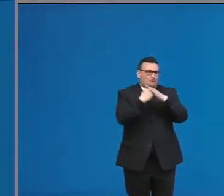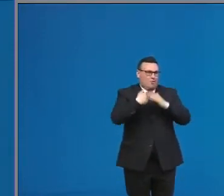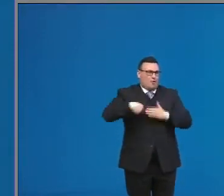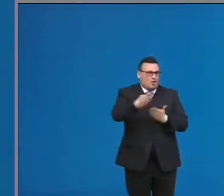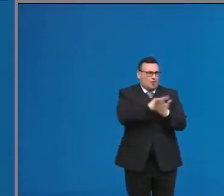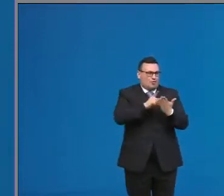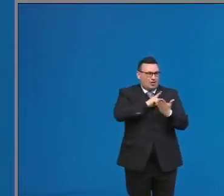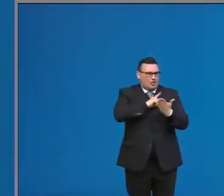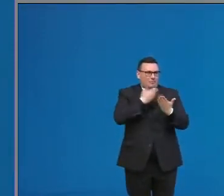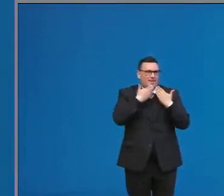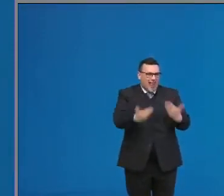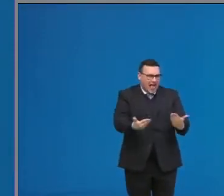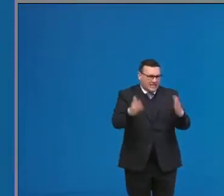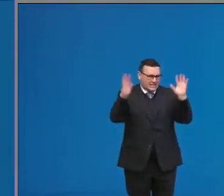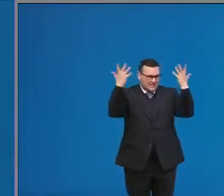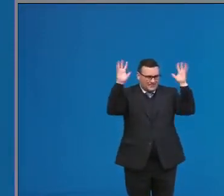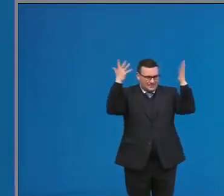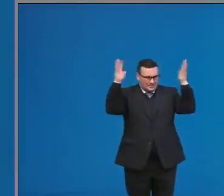Thank you so much.